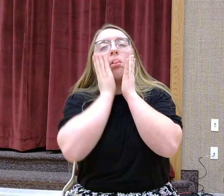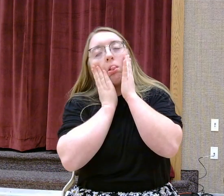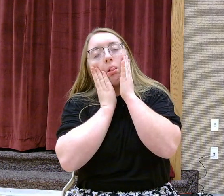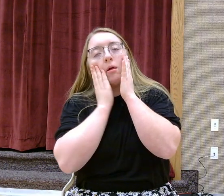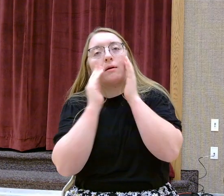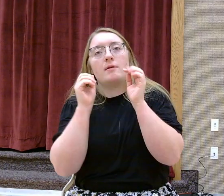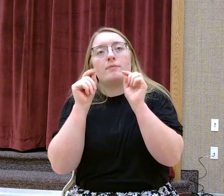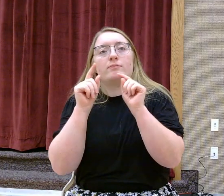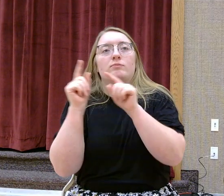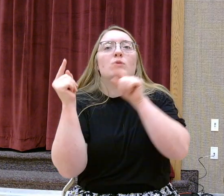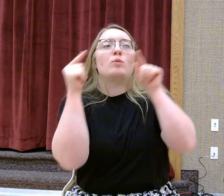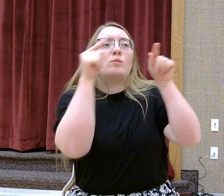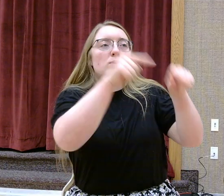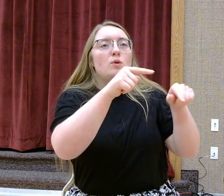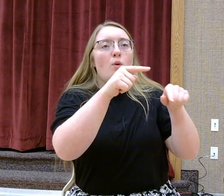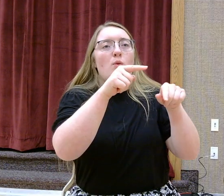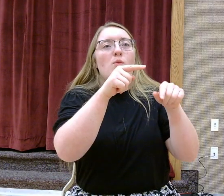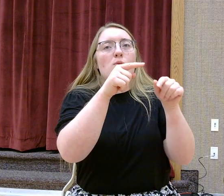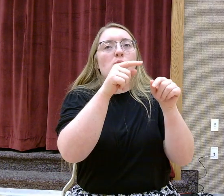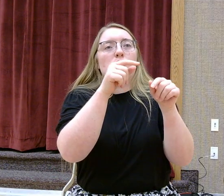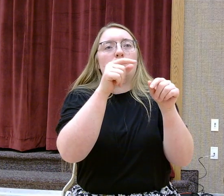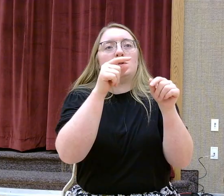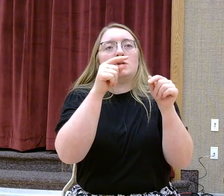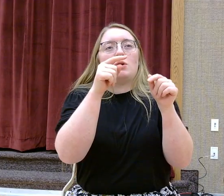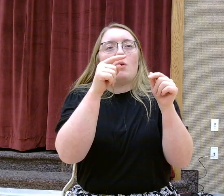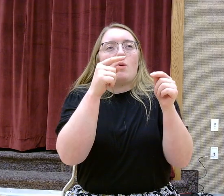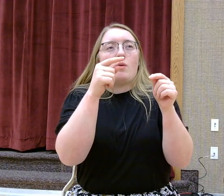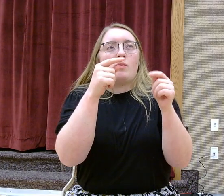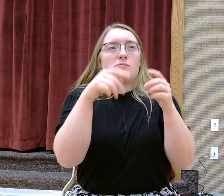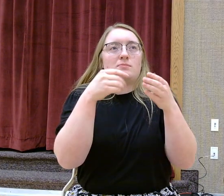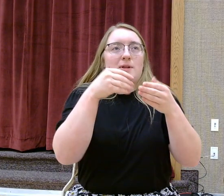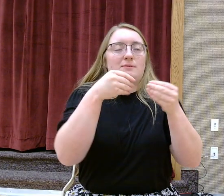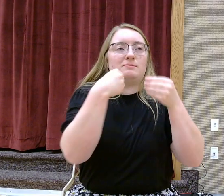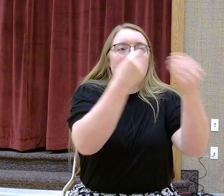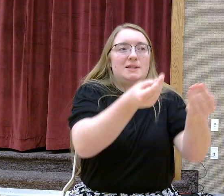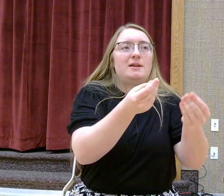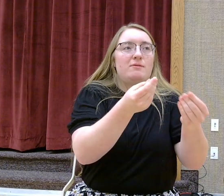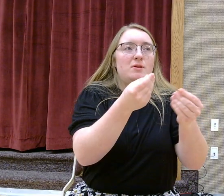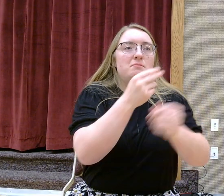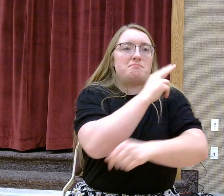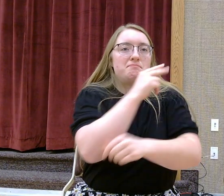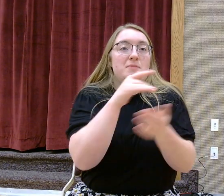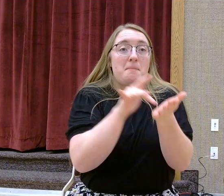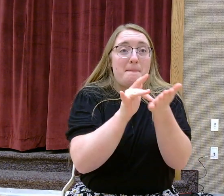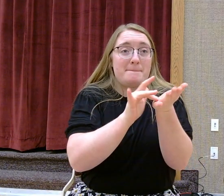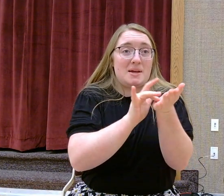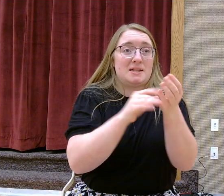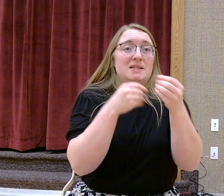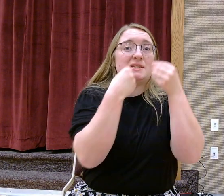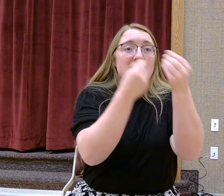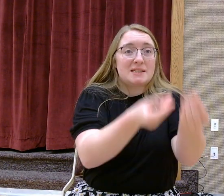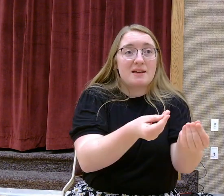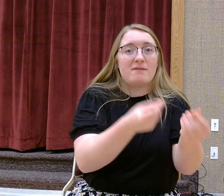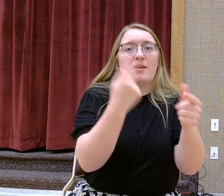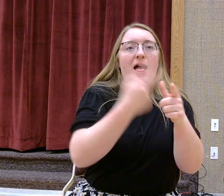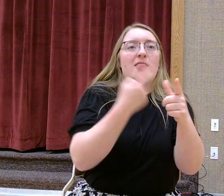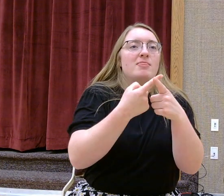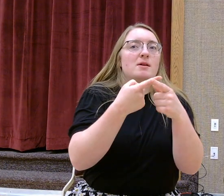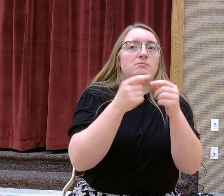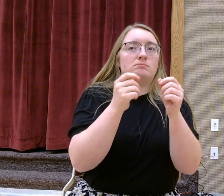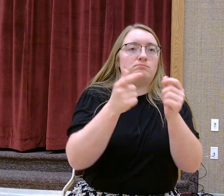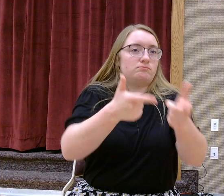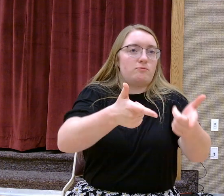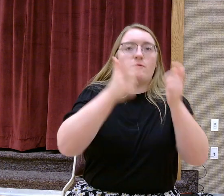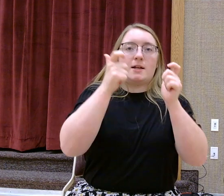interventional radiology. They give them a clot buster, and that patient walks out of the ER fully functioning. Okay, within